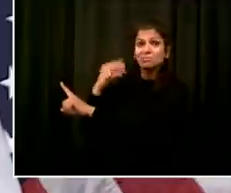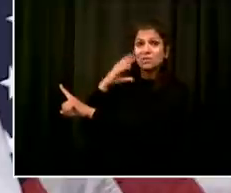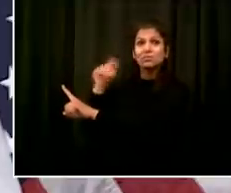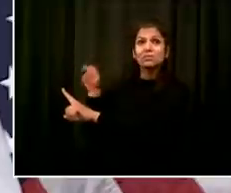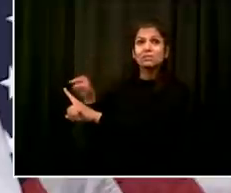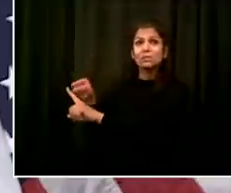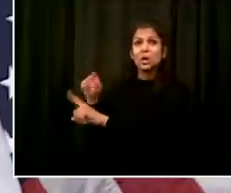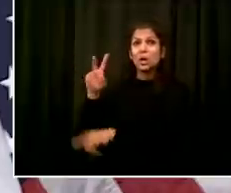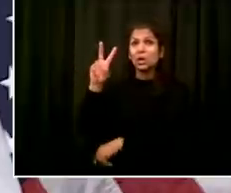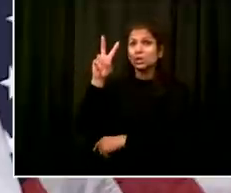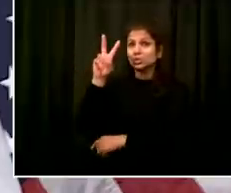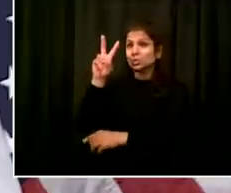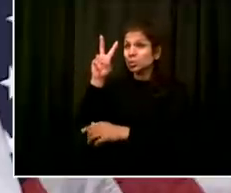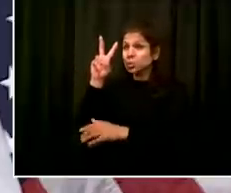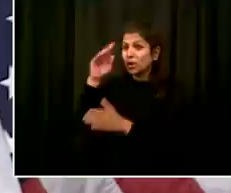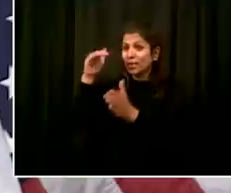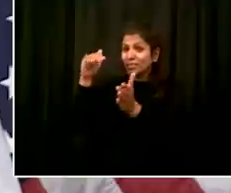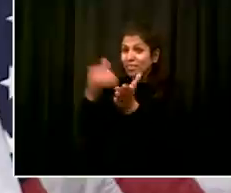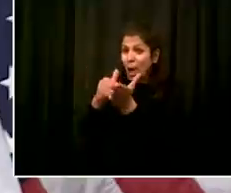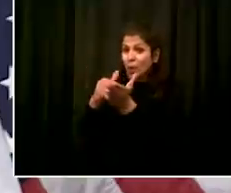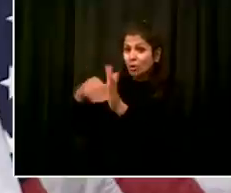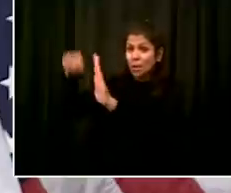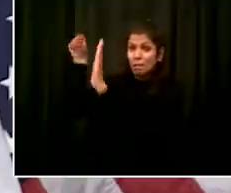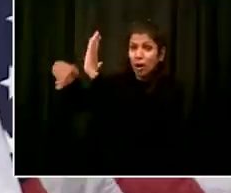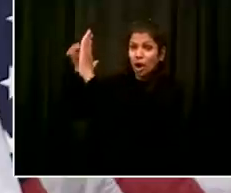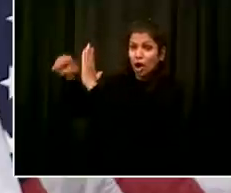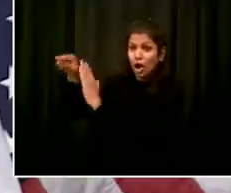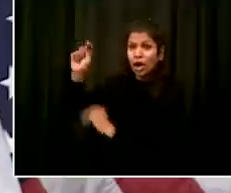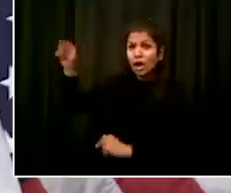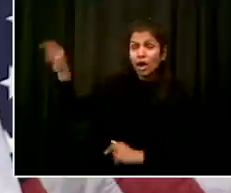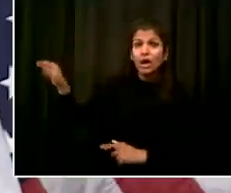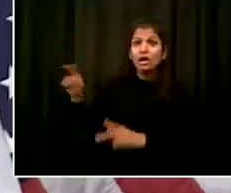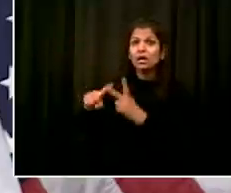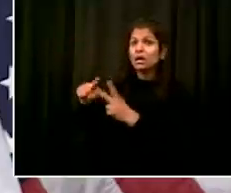around then, at a point where the city was so violent,